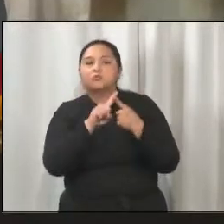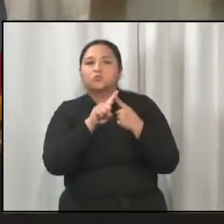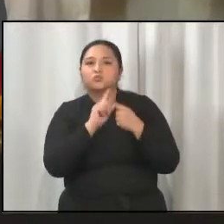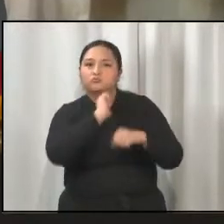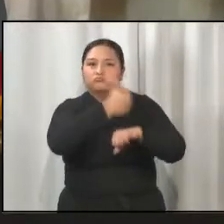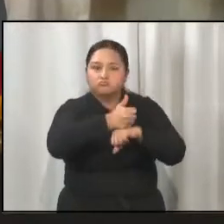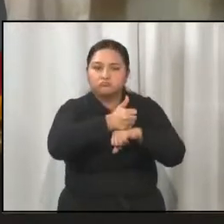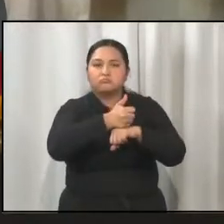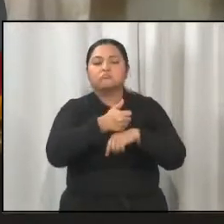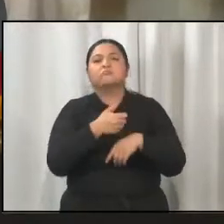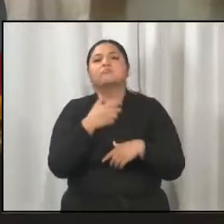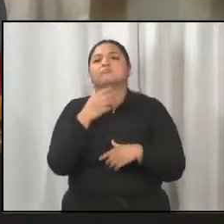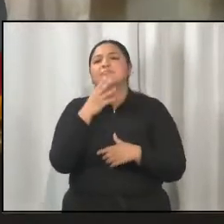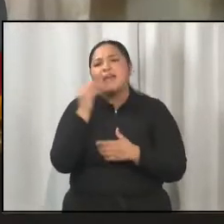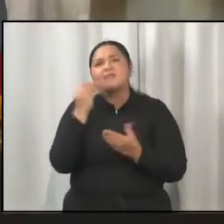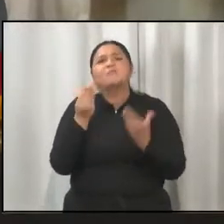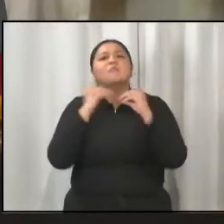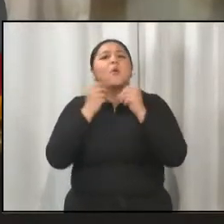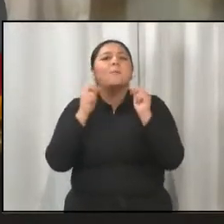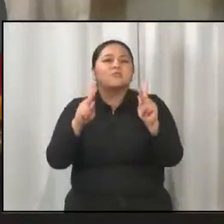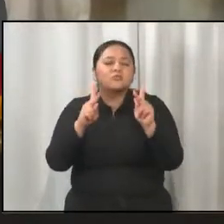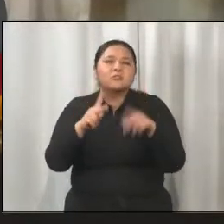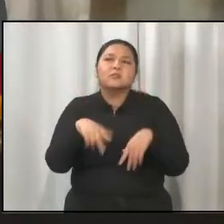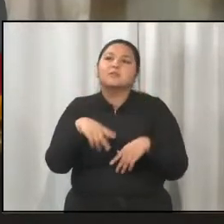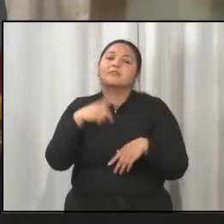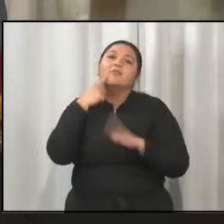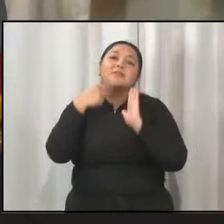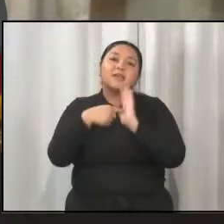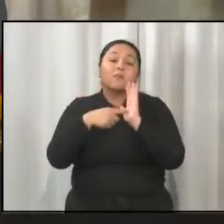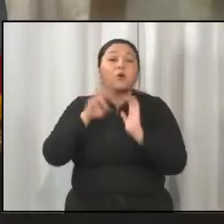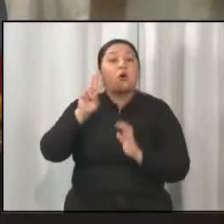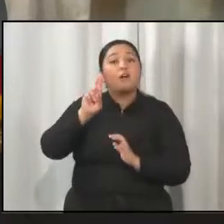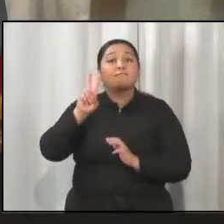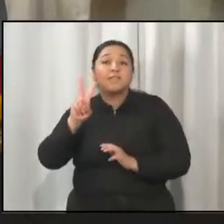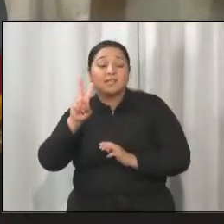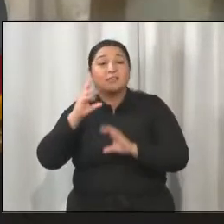such as things like RVs and people living in their RVs.